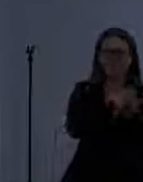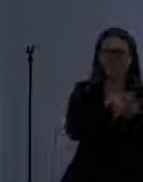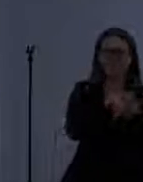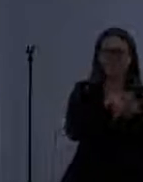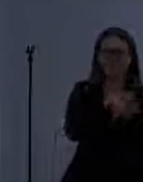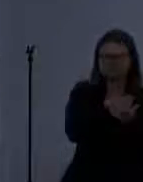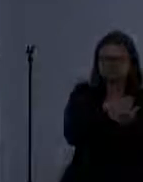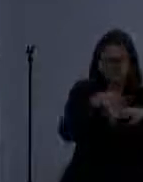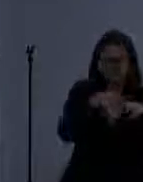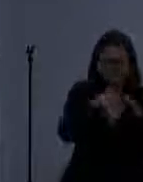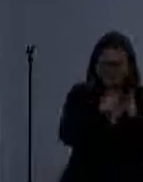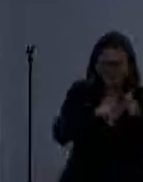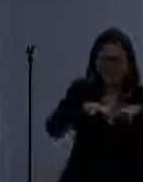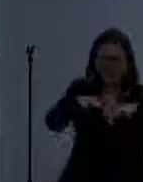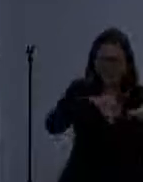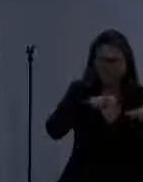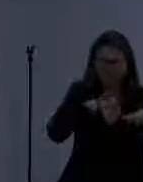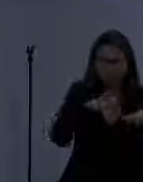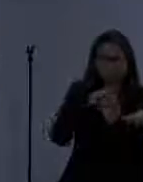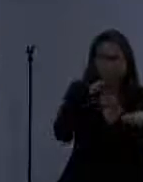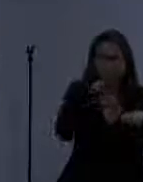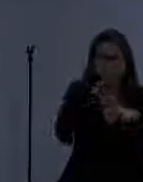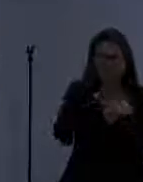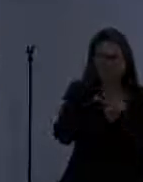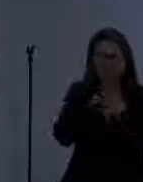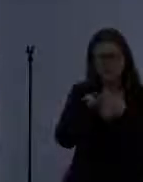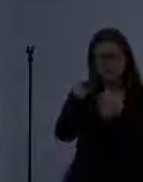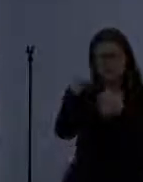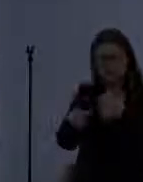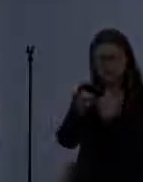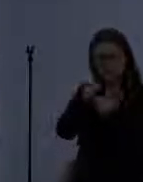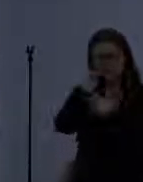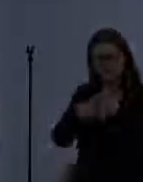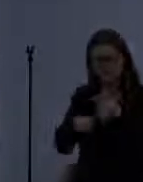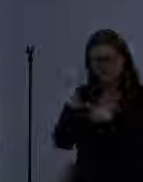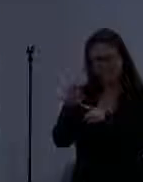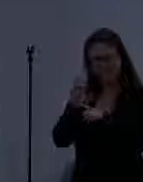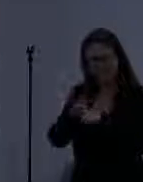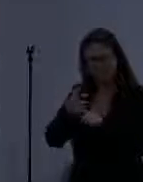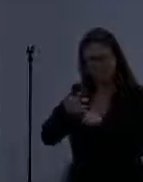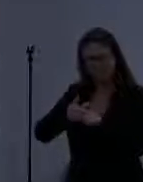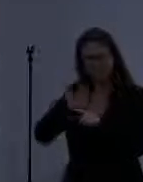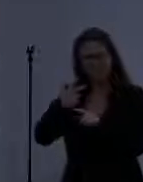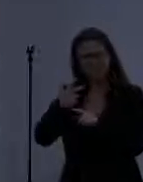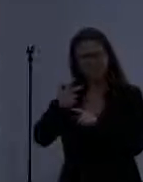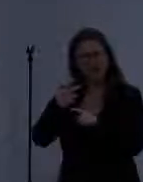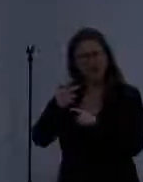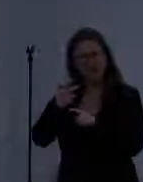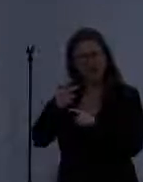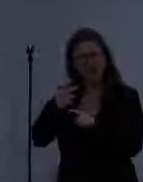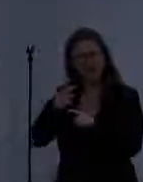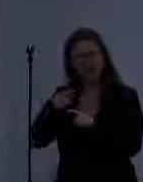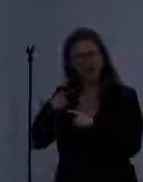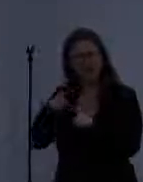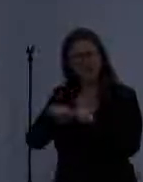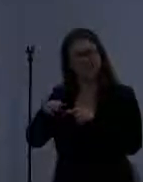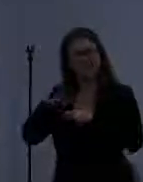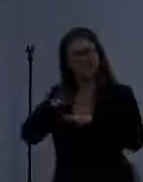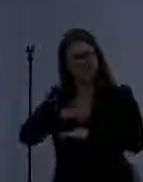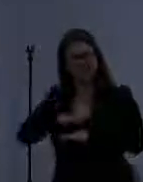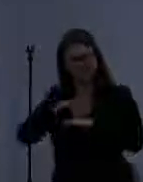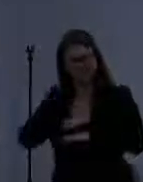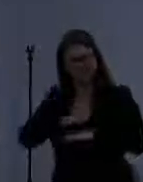with respect to what the person with disability that made the complaint is satisfied by, or is it by what